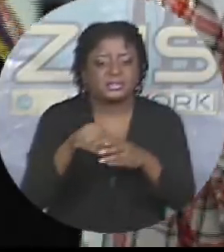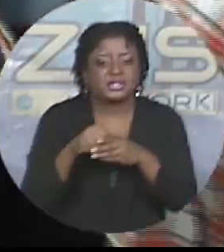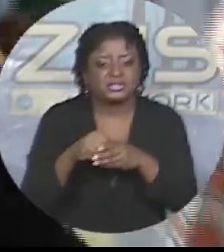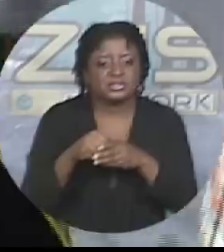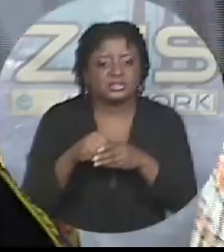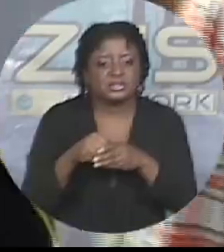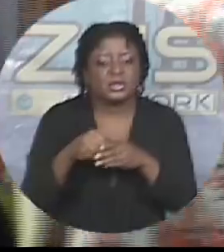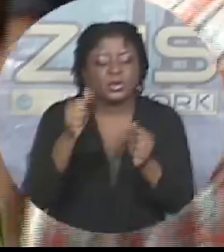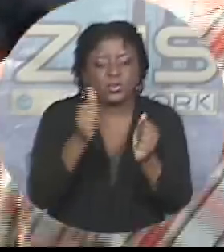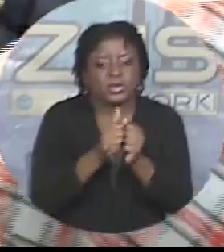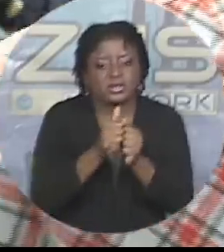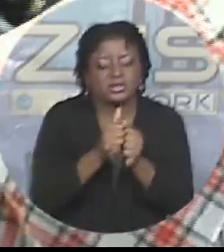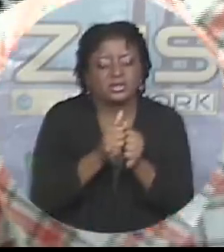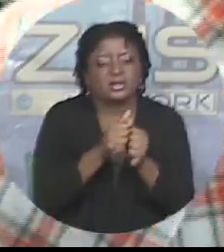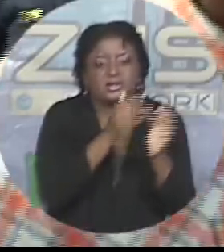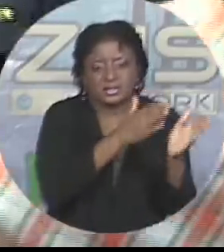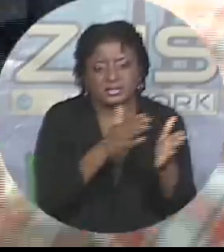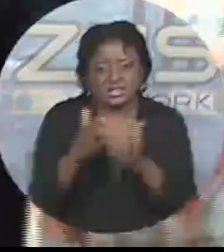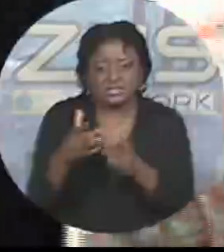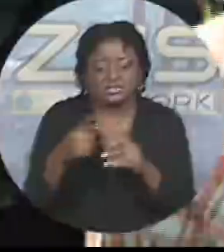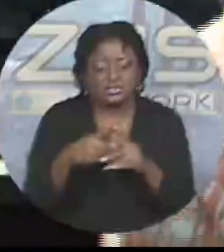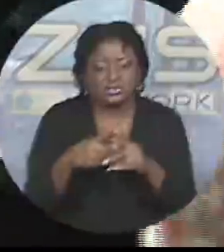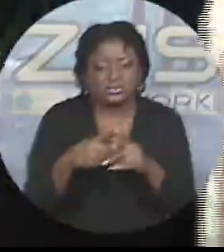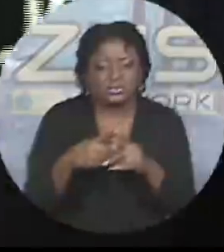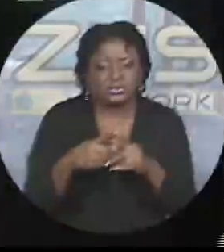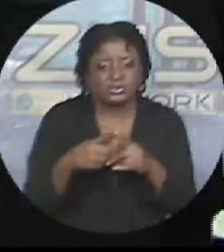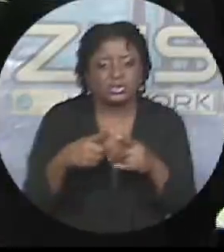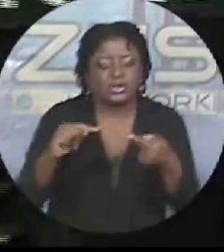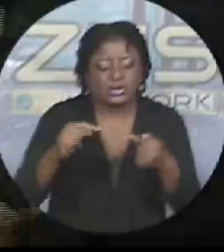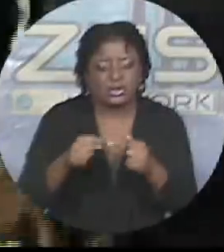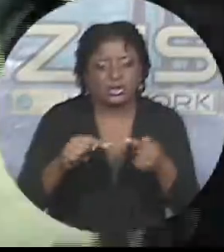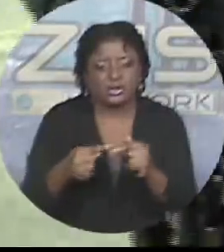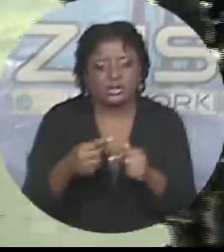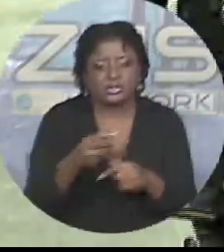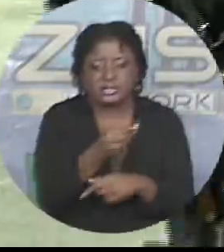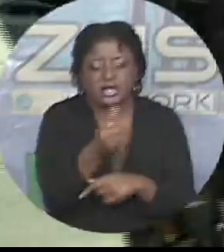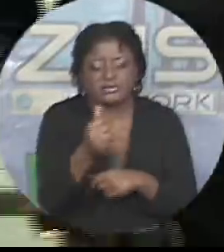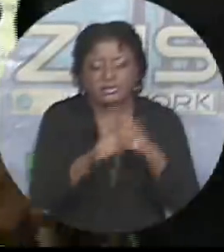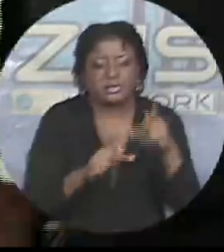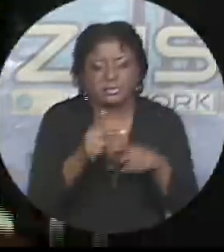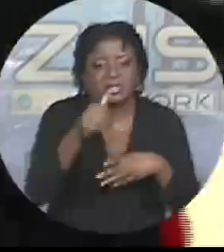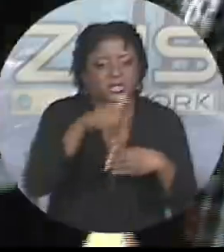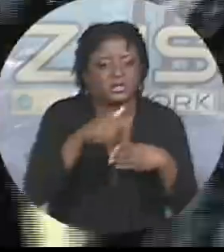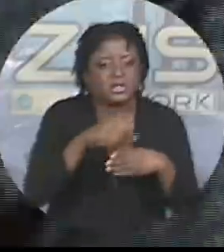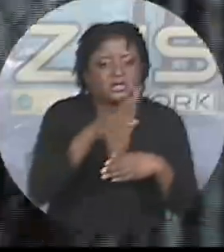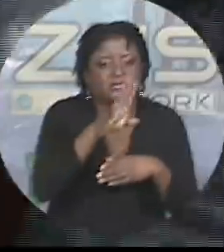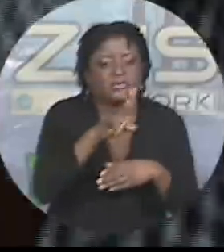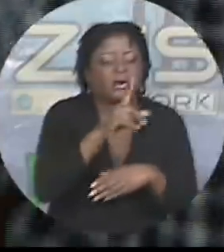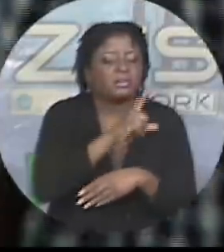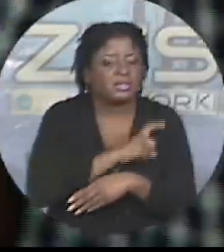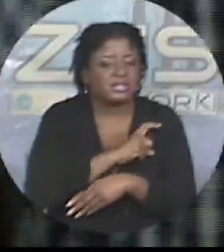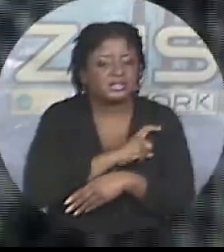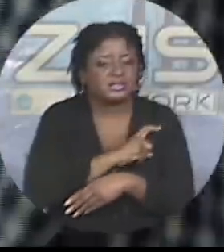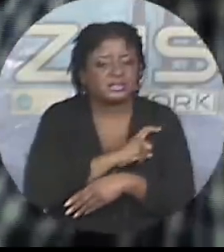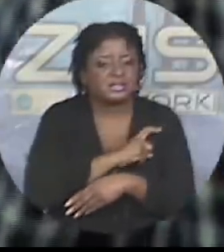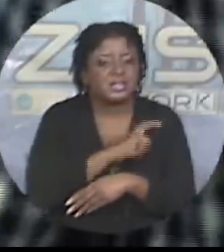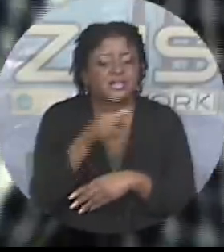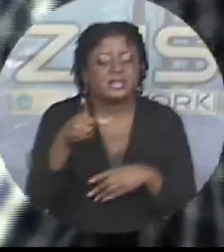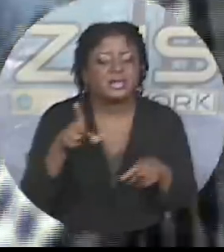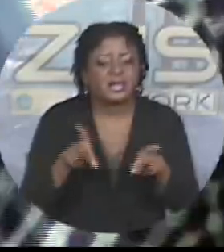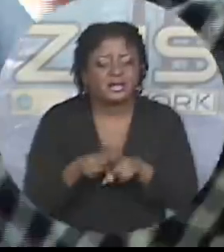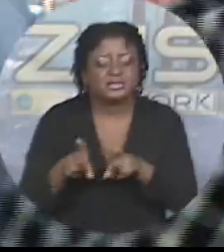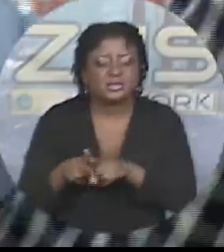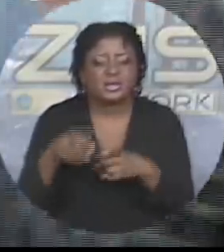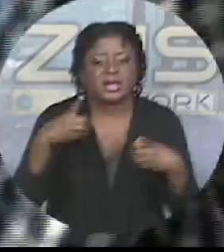of endangering the lives of seven people, including four police officers. Court papers allege that they had ammunition in their possession